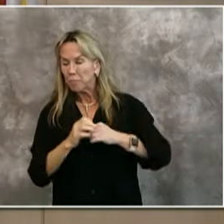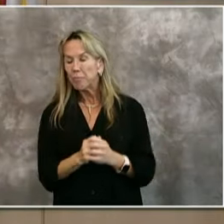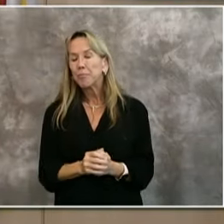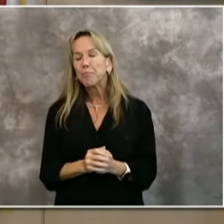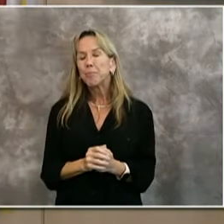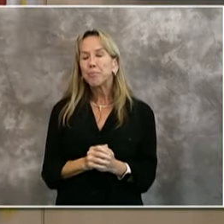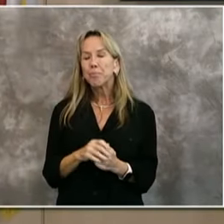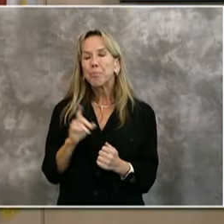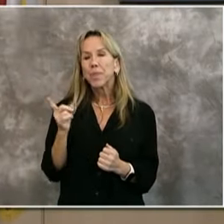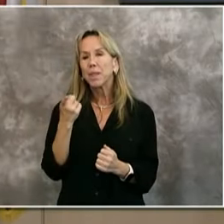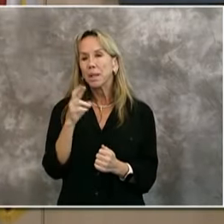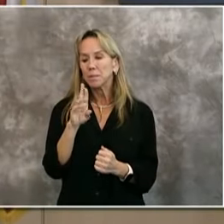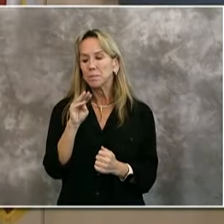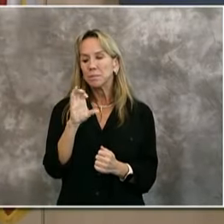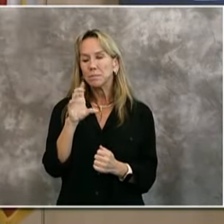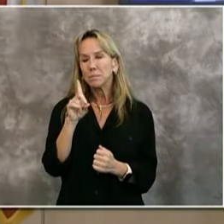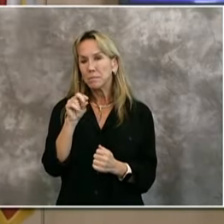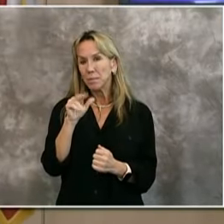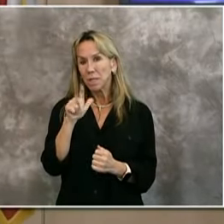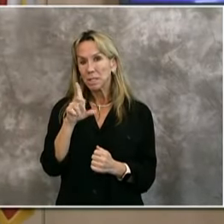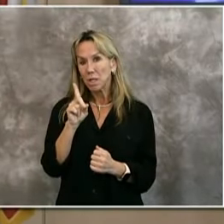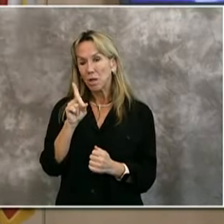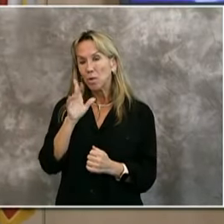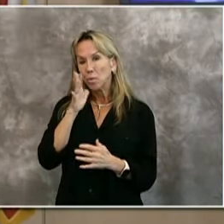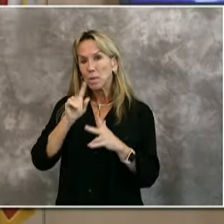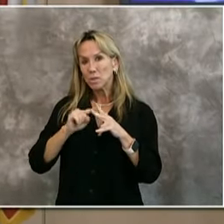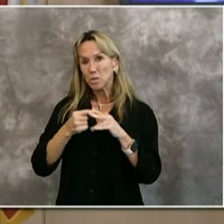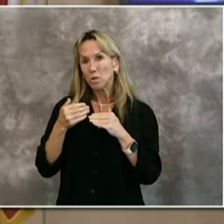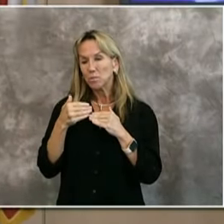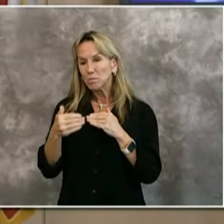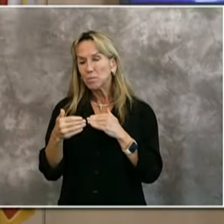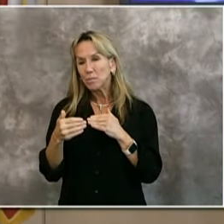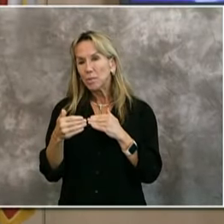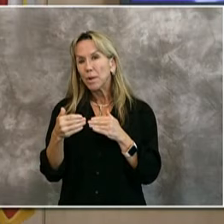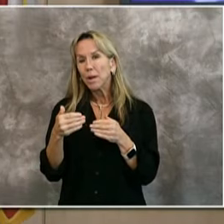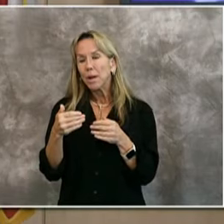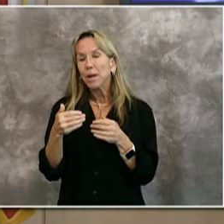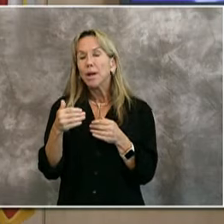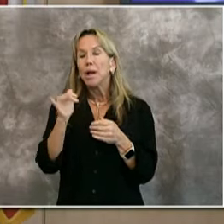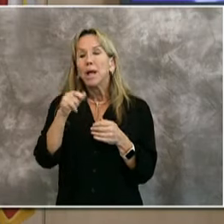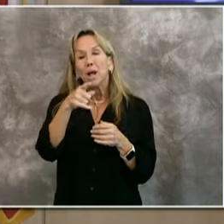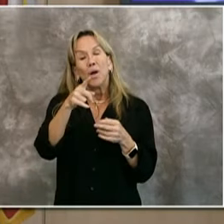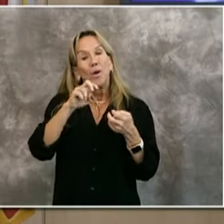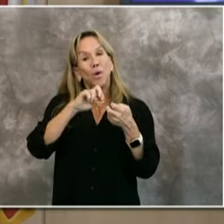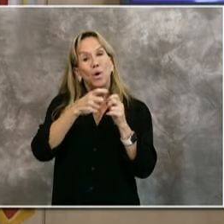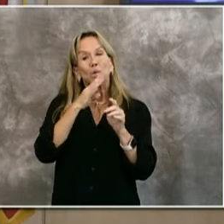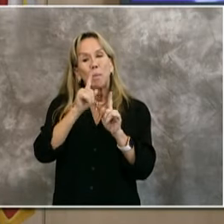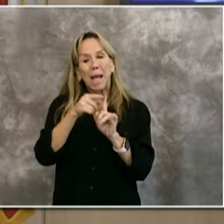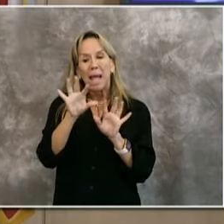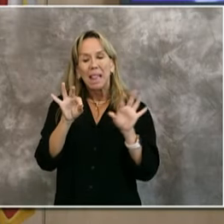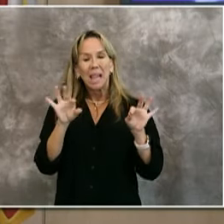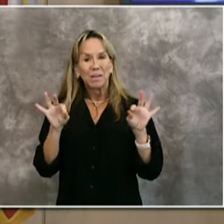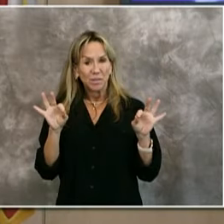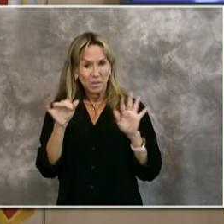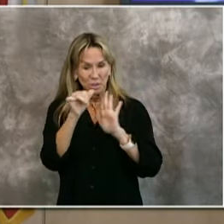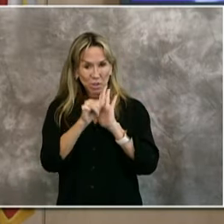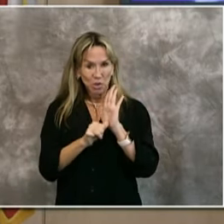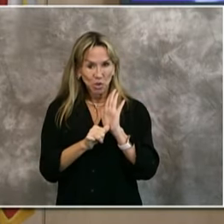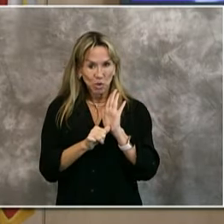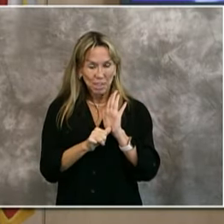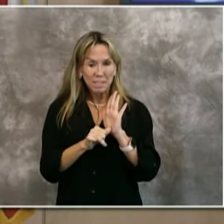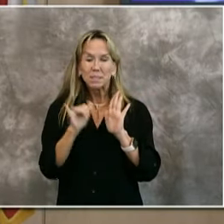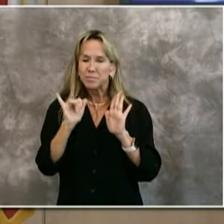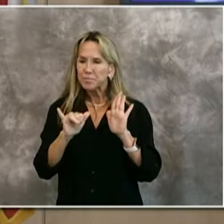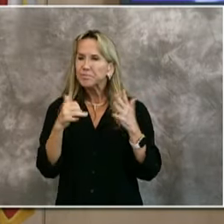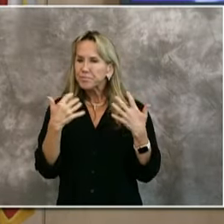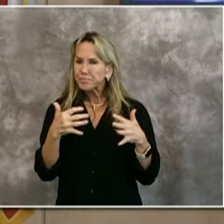pick up where Dr. Wooten started there, that, you know, the issue about elective surgeries is really the